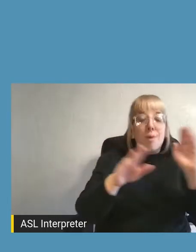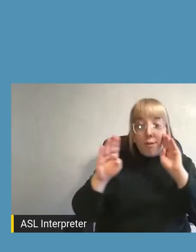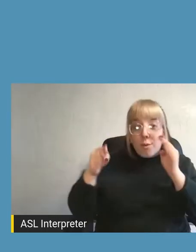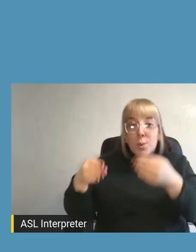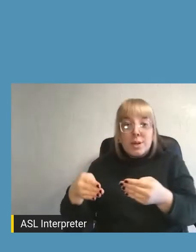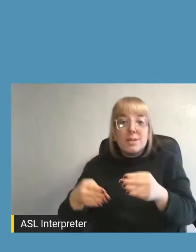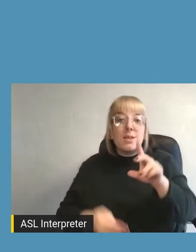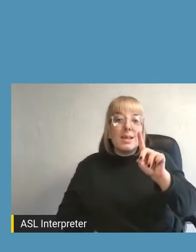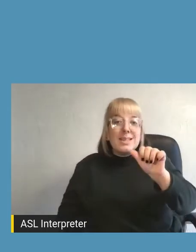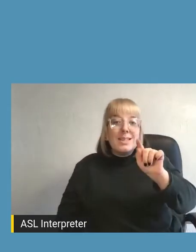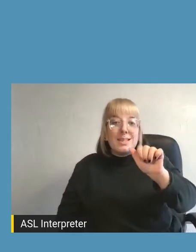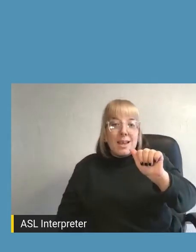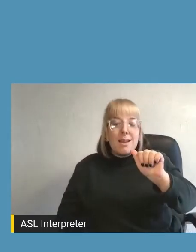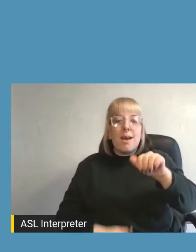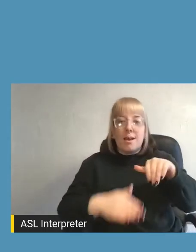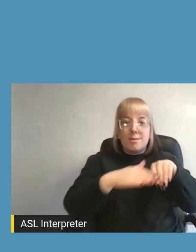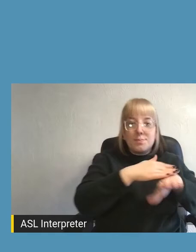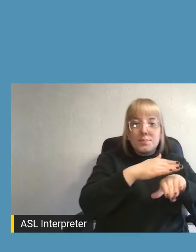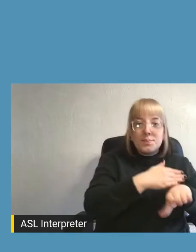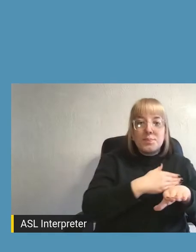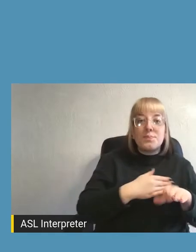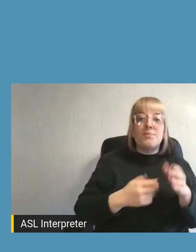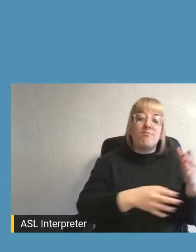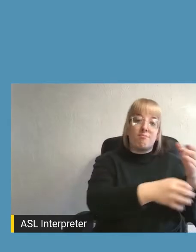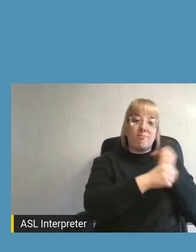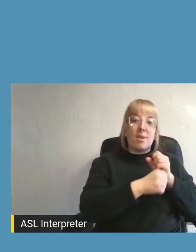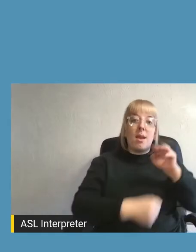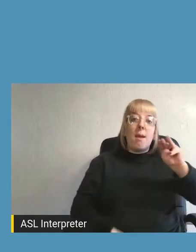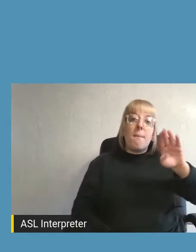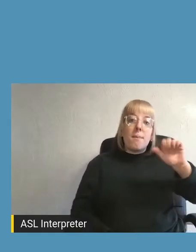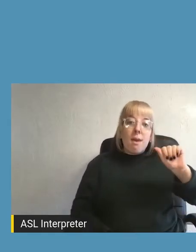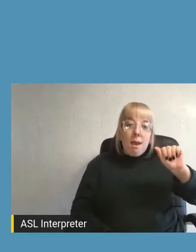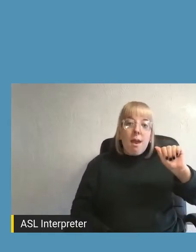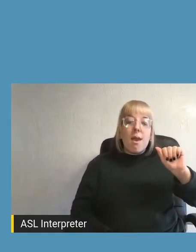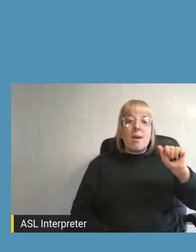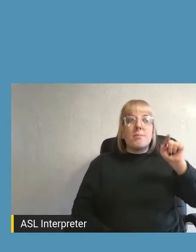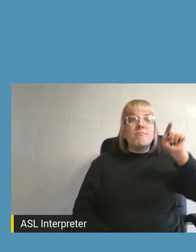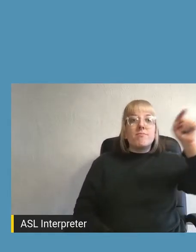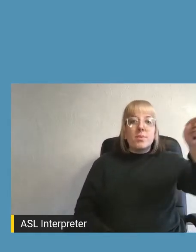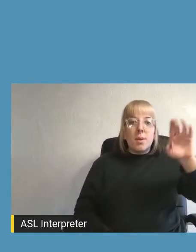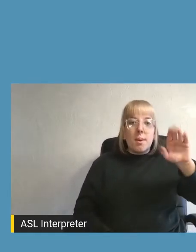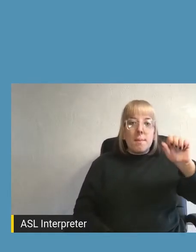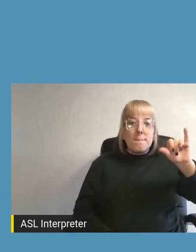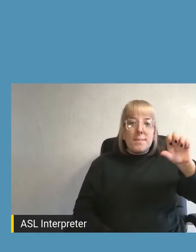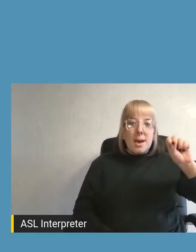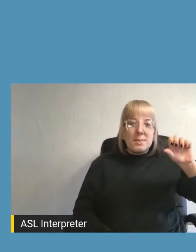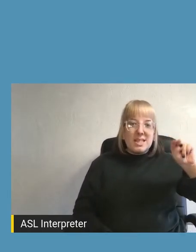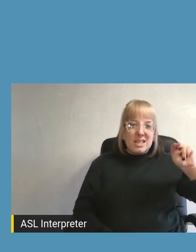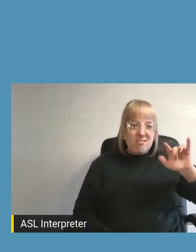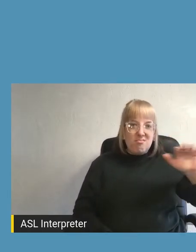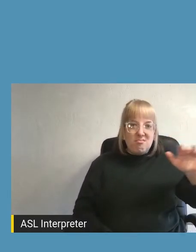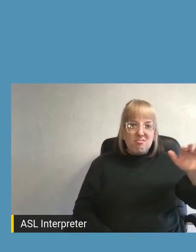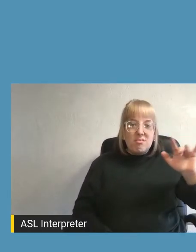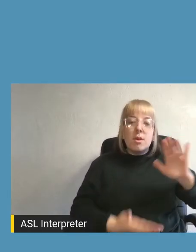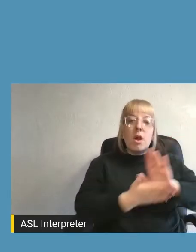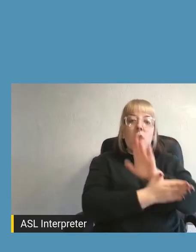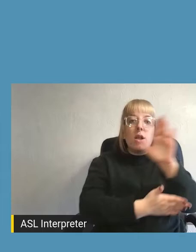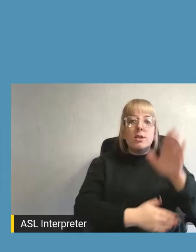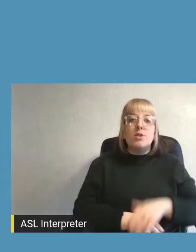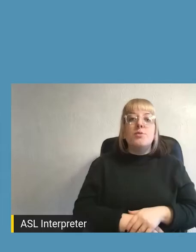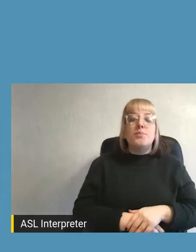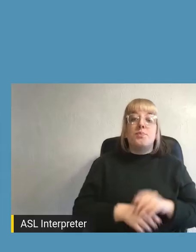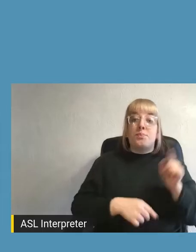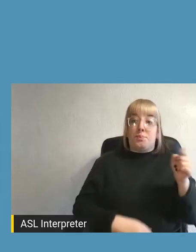accessibility. Emily earned her MBA in business analytics at Babson College. Arturo Garcia is the manager